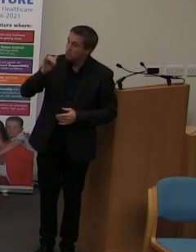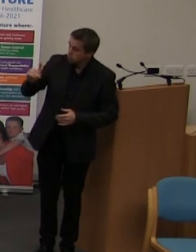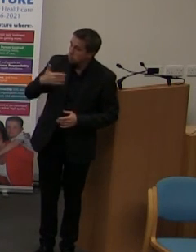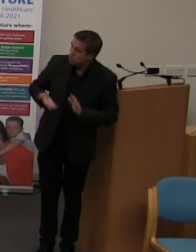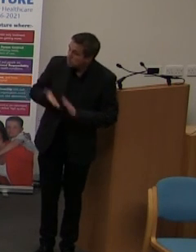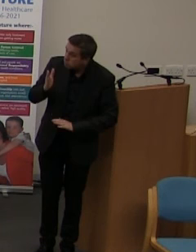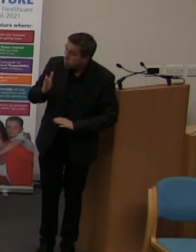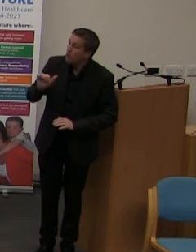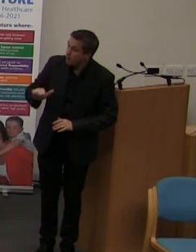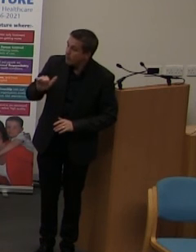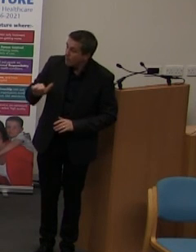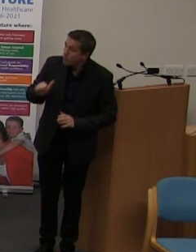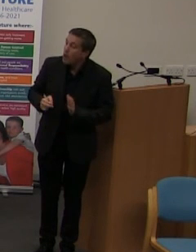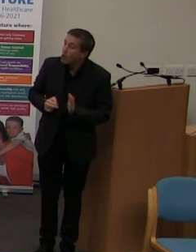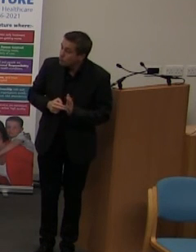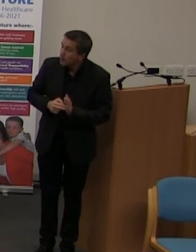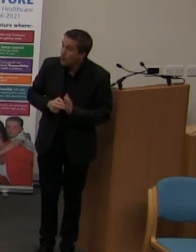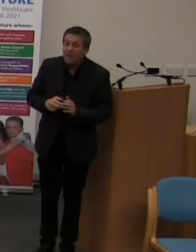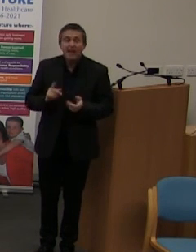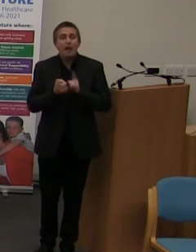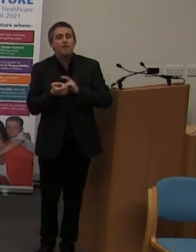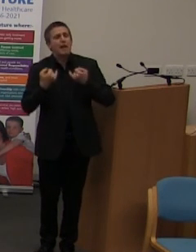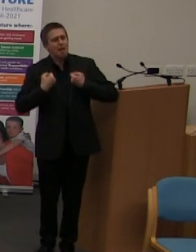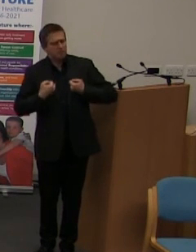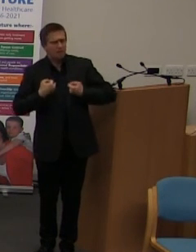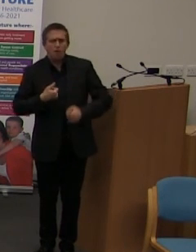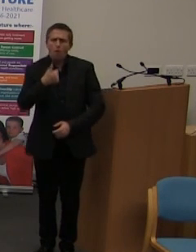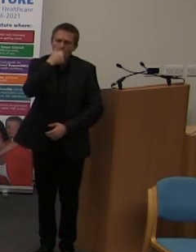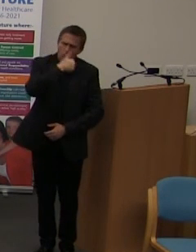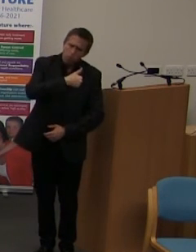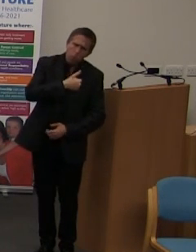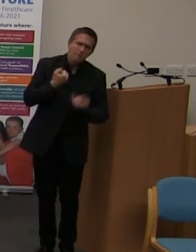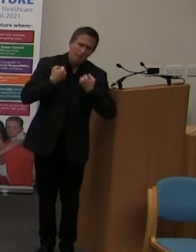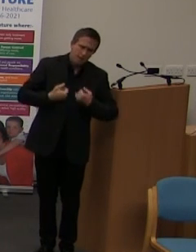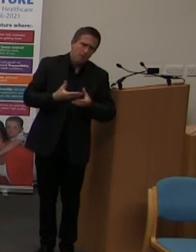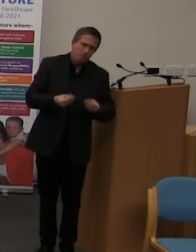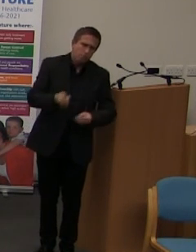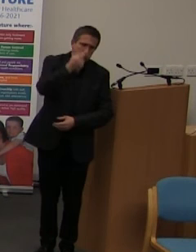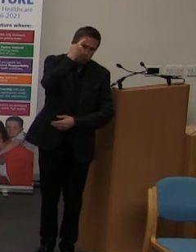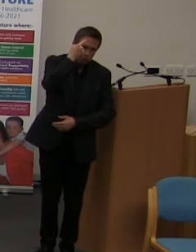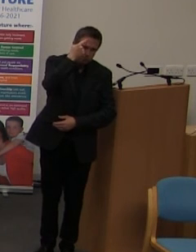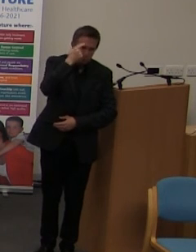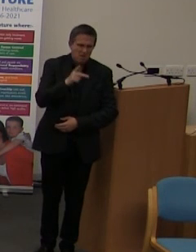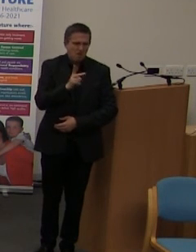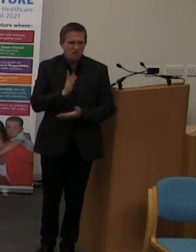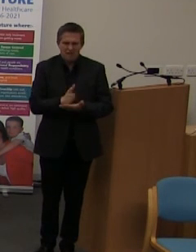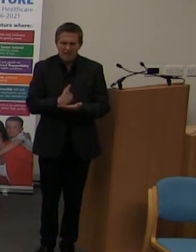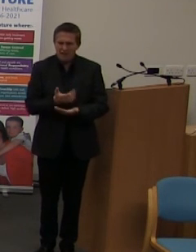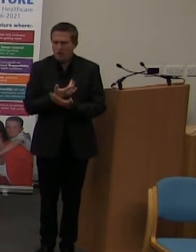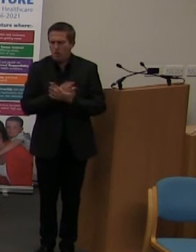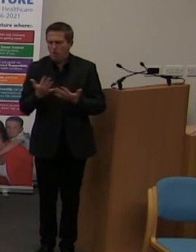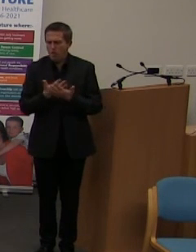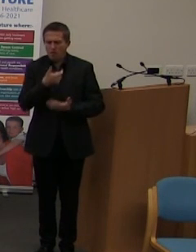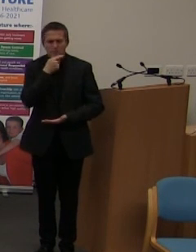have said you'll turn up. If it's illness, yes, people can understand that. But too many are missing. It's not